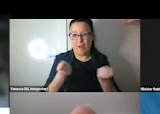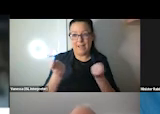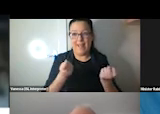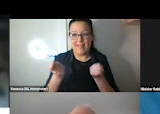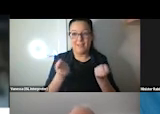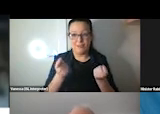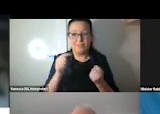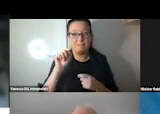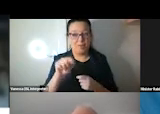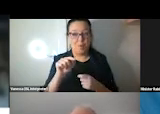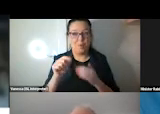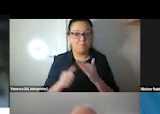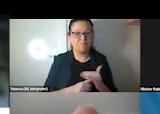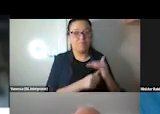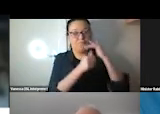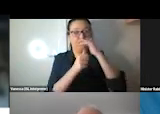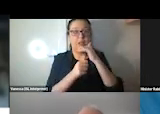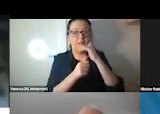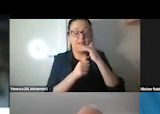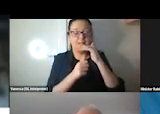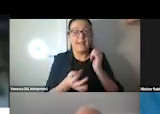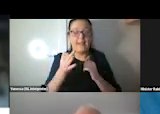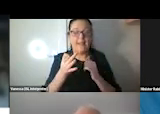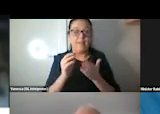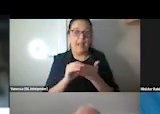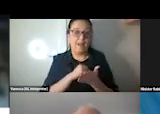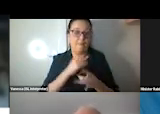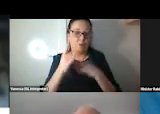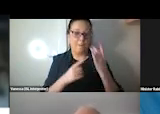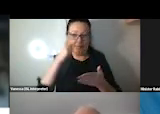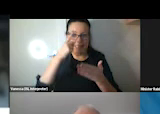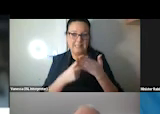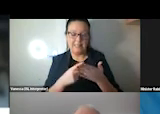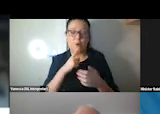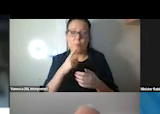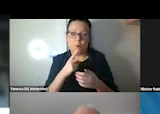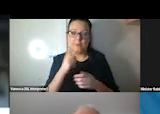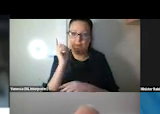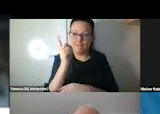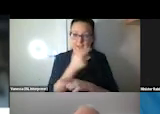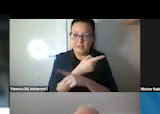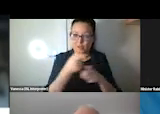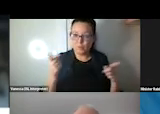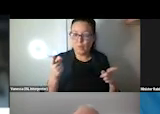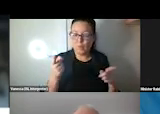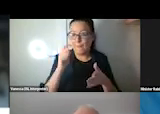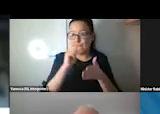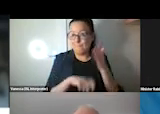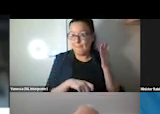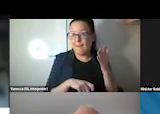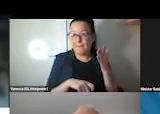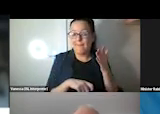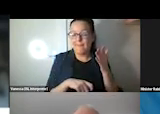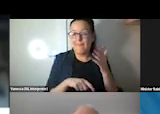with having to take a decision. But nonetheless, I would strongly recommend that all of you consider purchasing a suite of these standards,